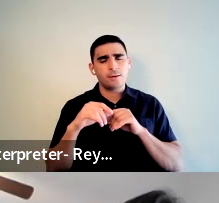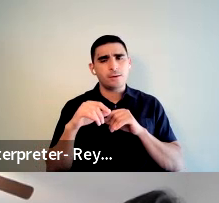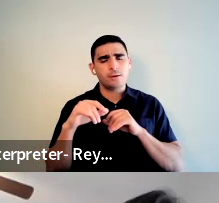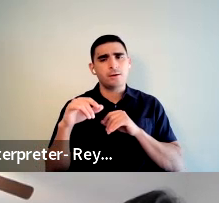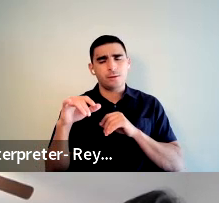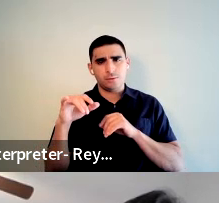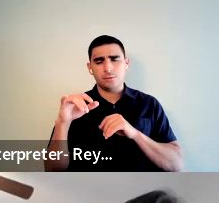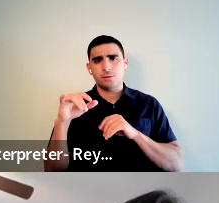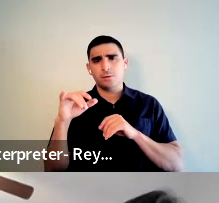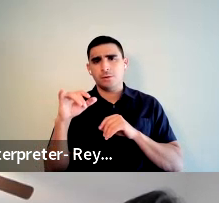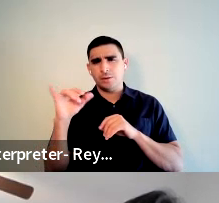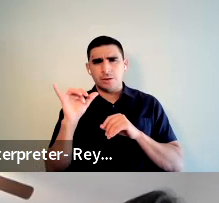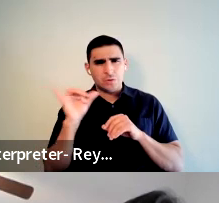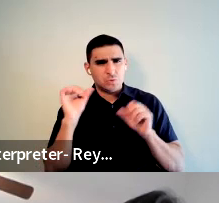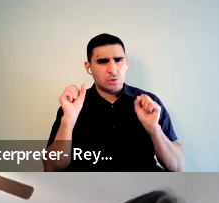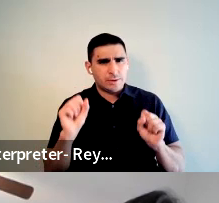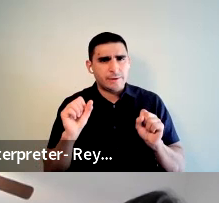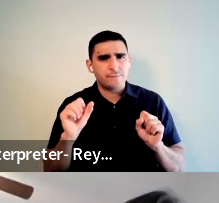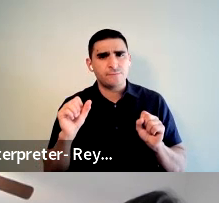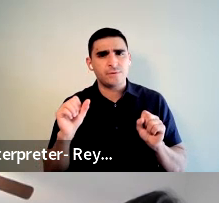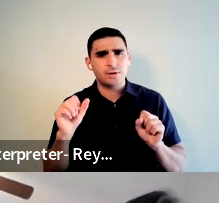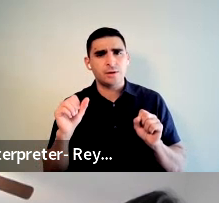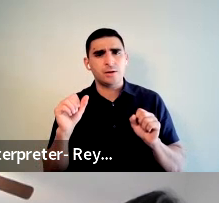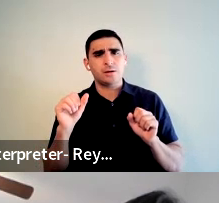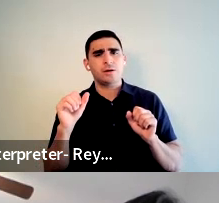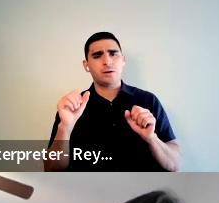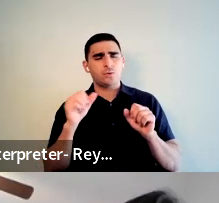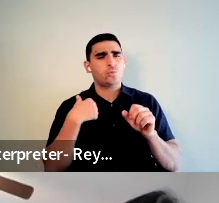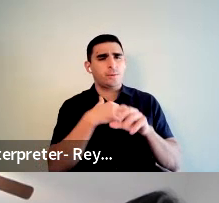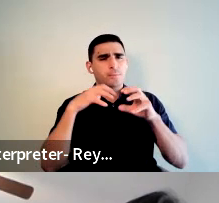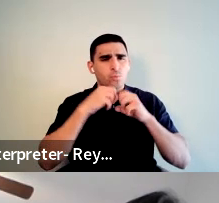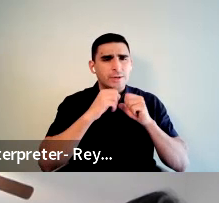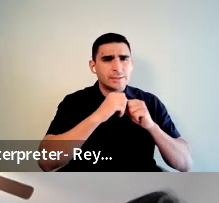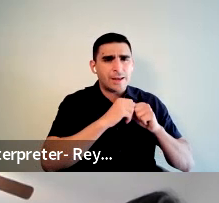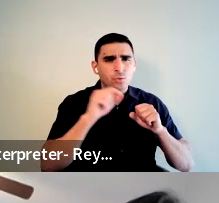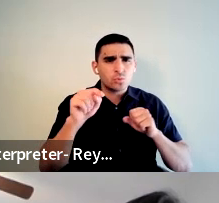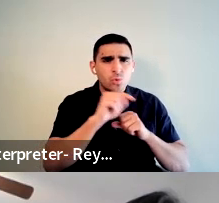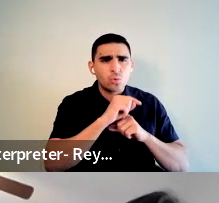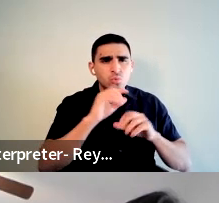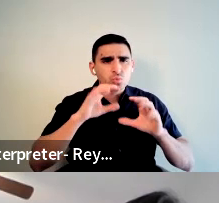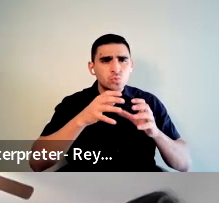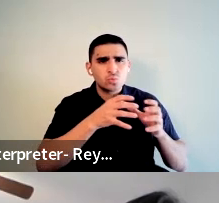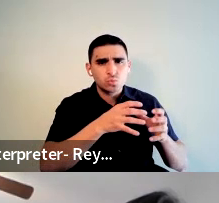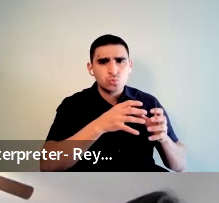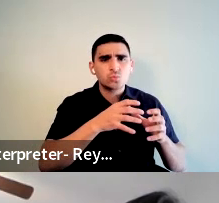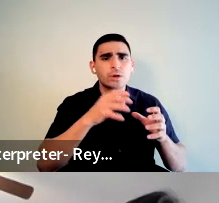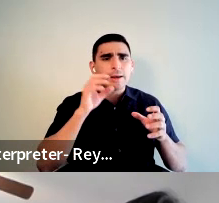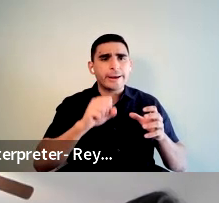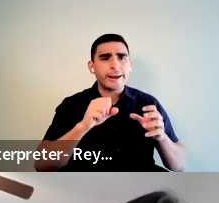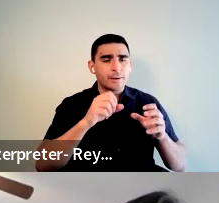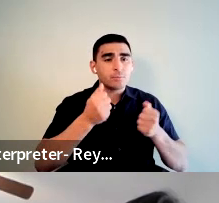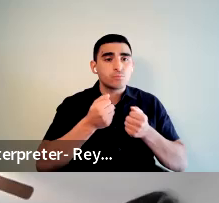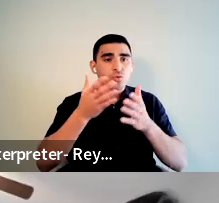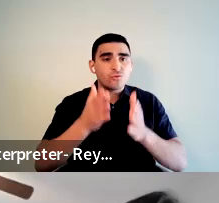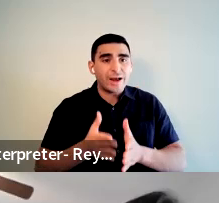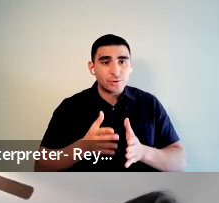by which we're really breaking down those silos and the different providers have the ability to connect with each other. We